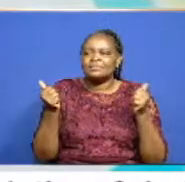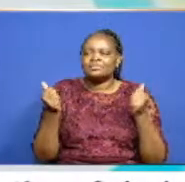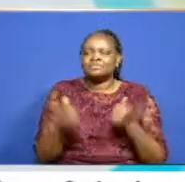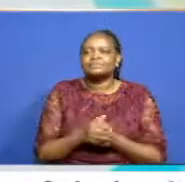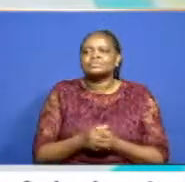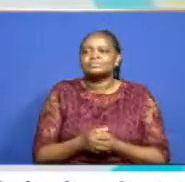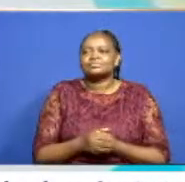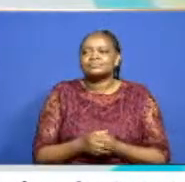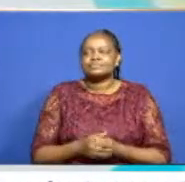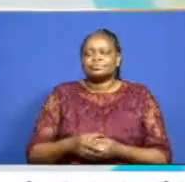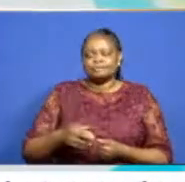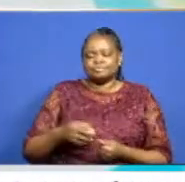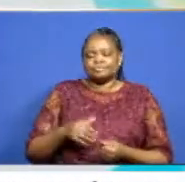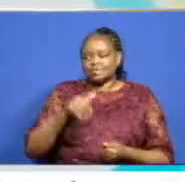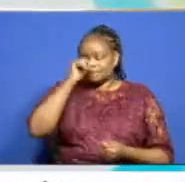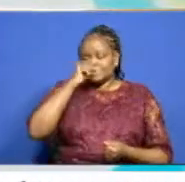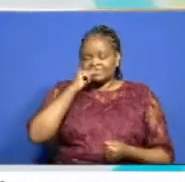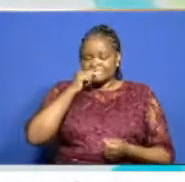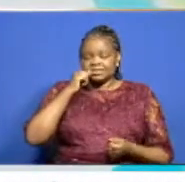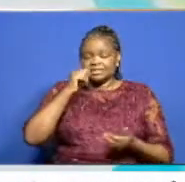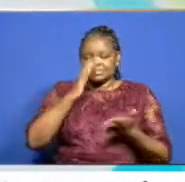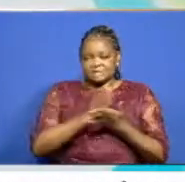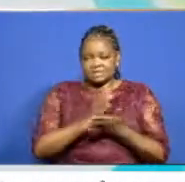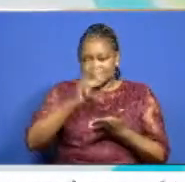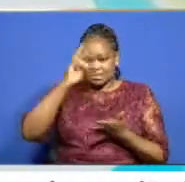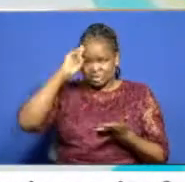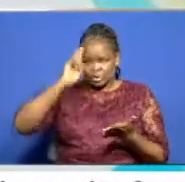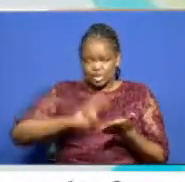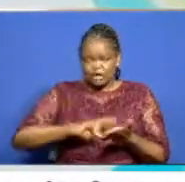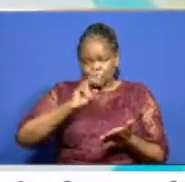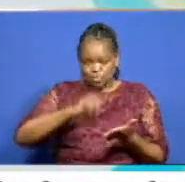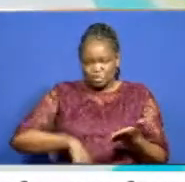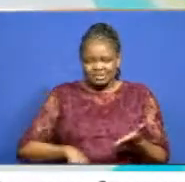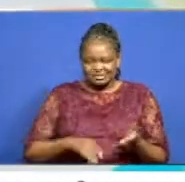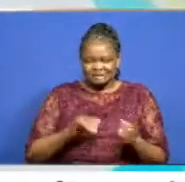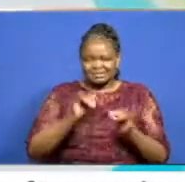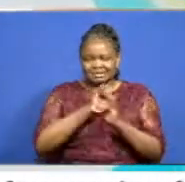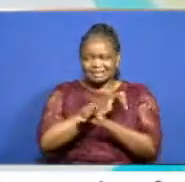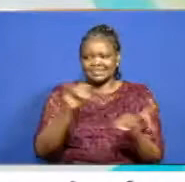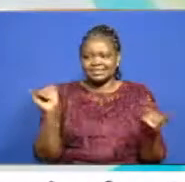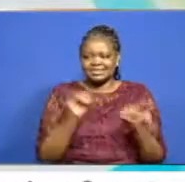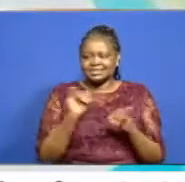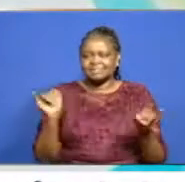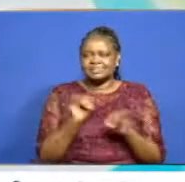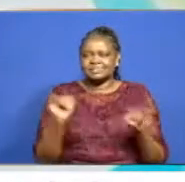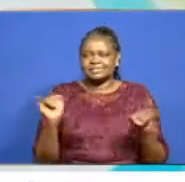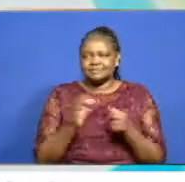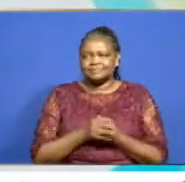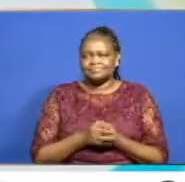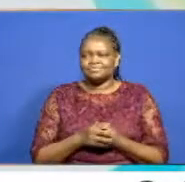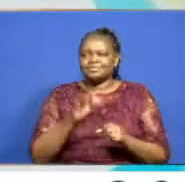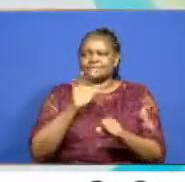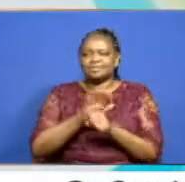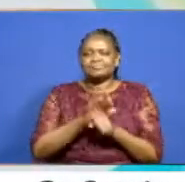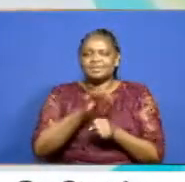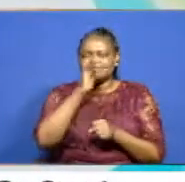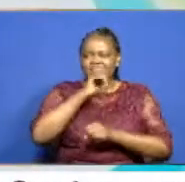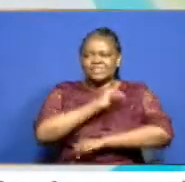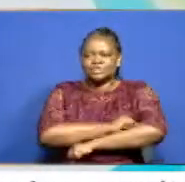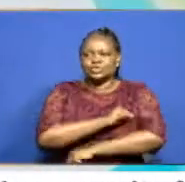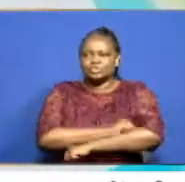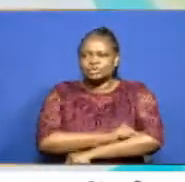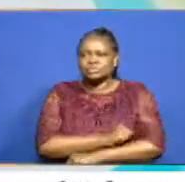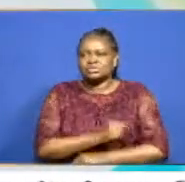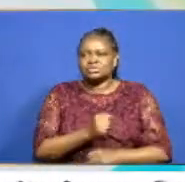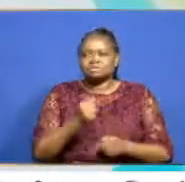has recognized is that, for example, the issues of hygiene. And therefore, with time, a majority of the private schools had